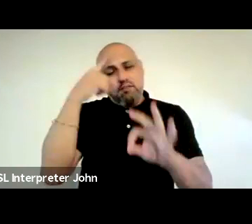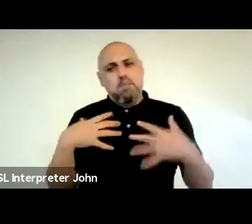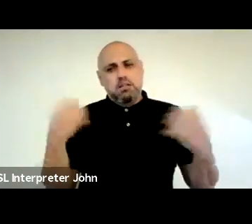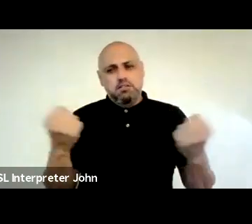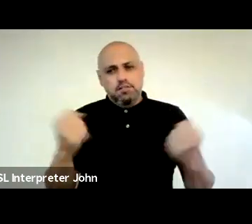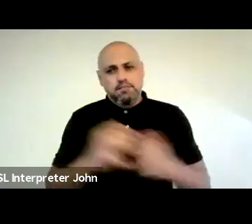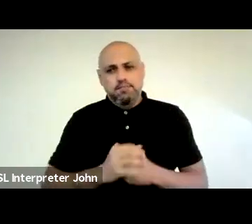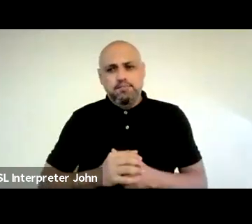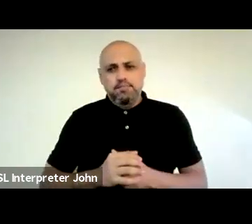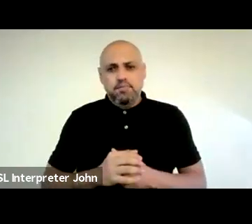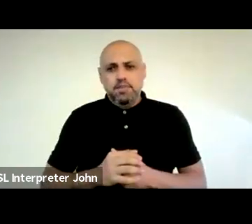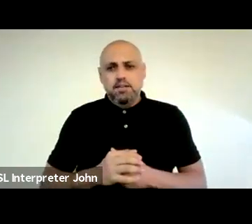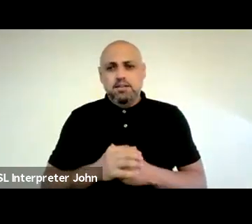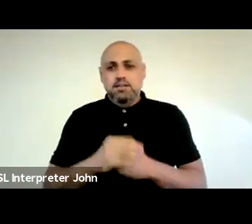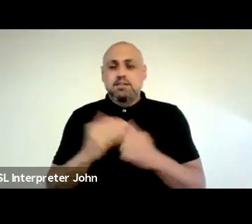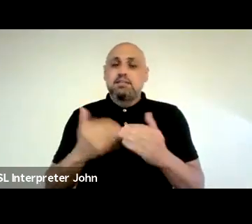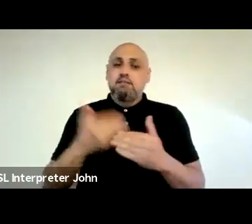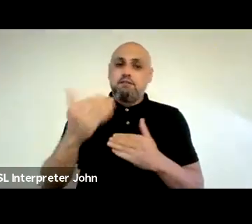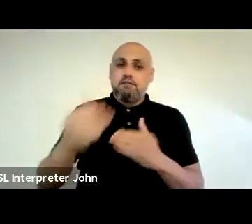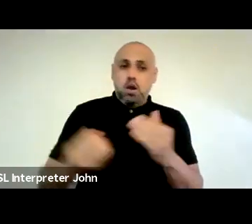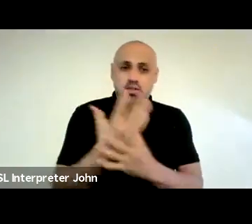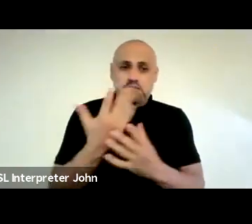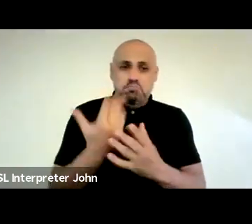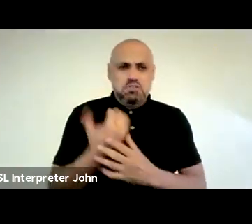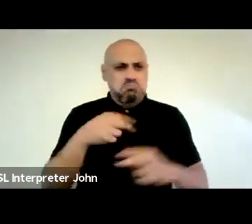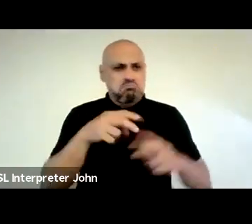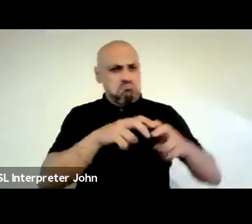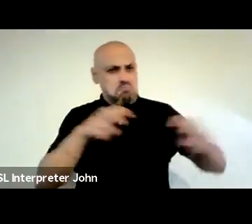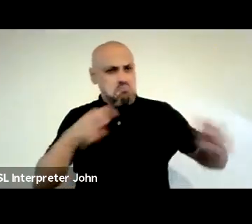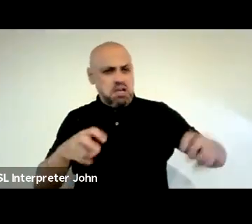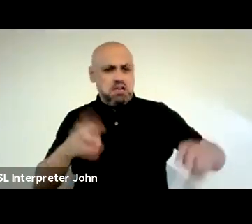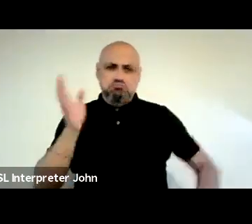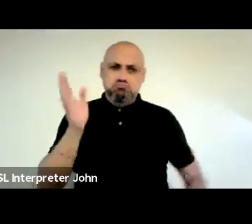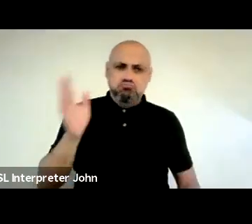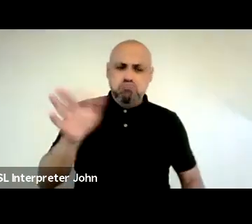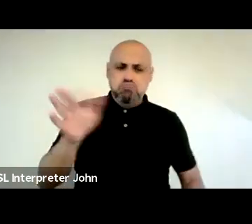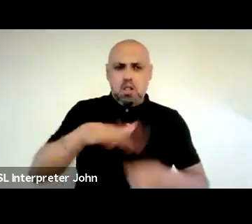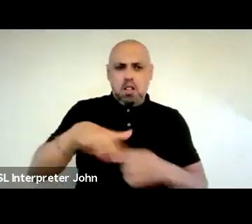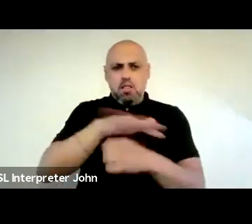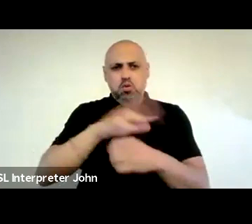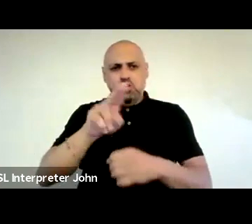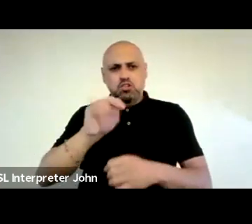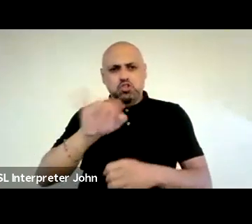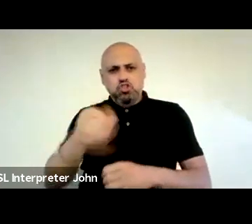The following spring, I spoke on a panel at a local New Jersey conference sponsored by